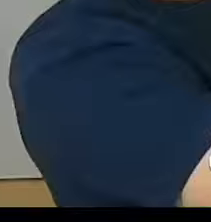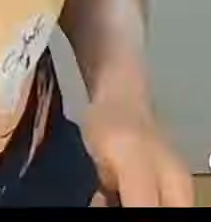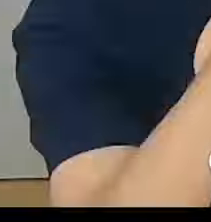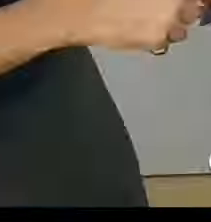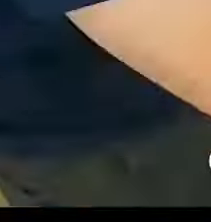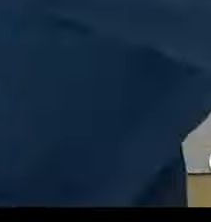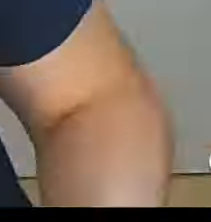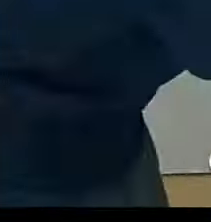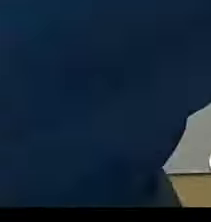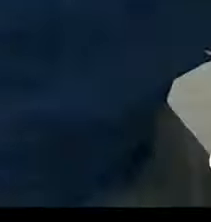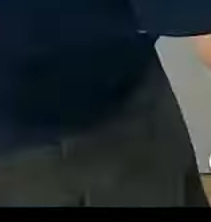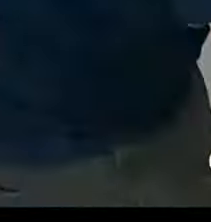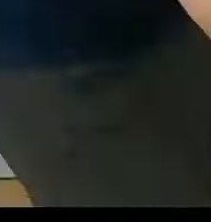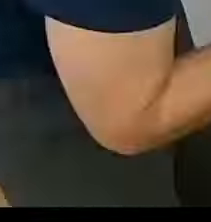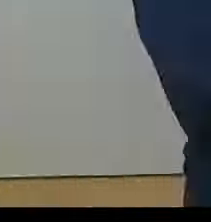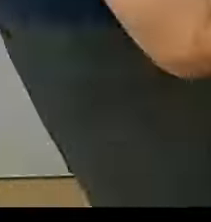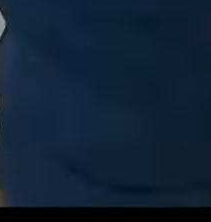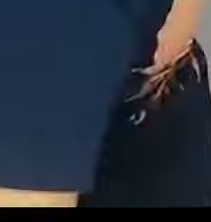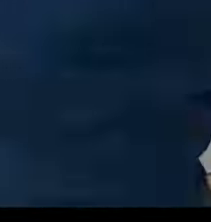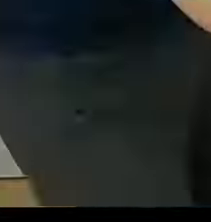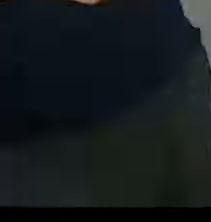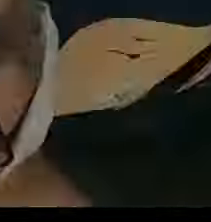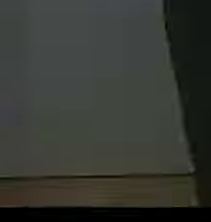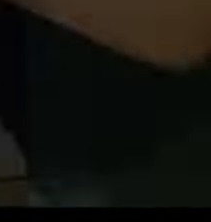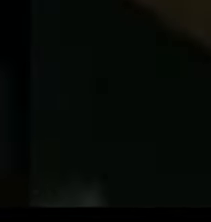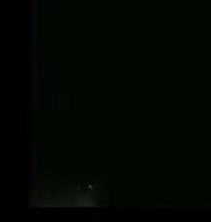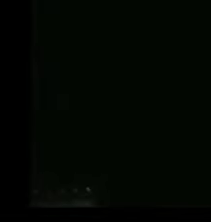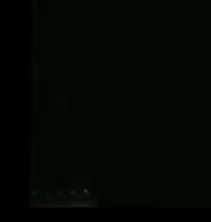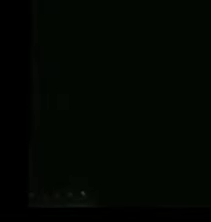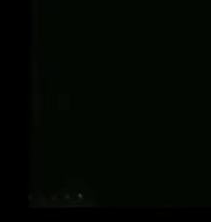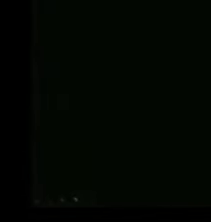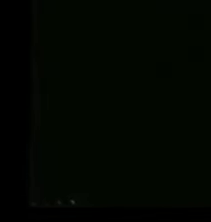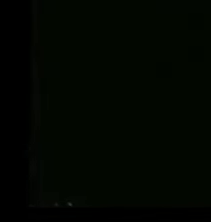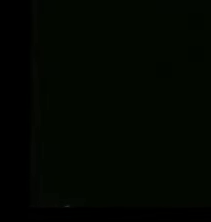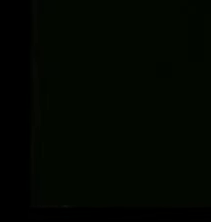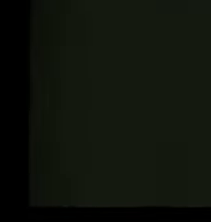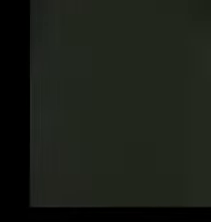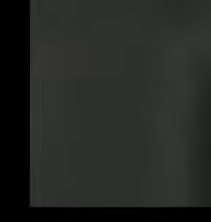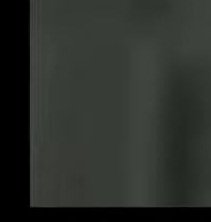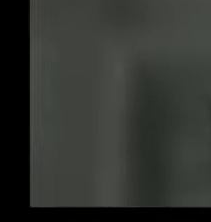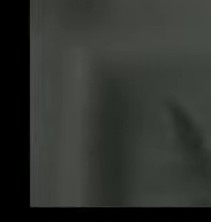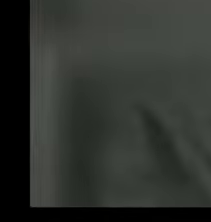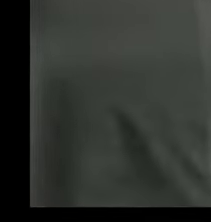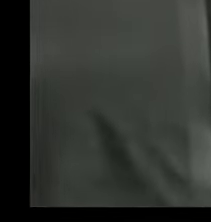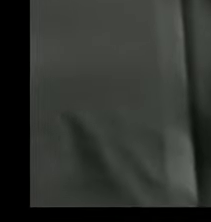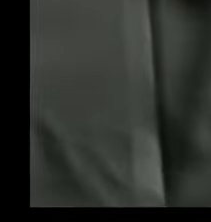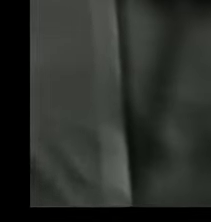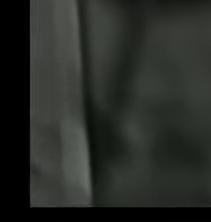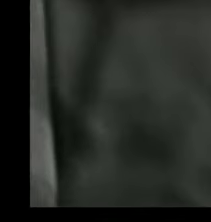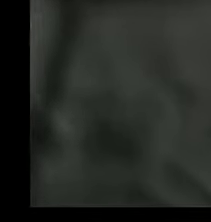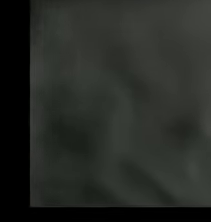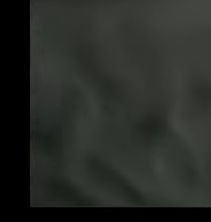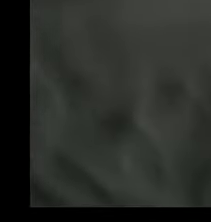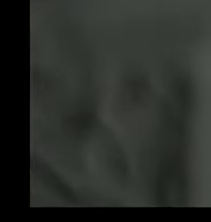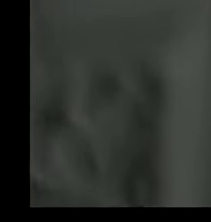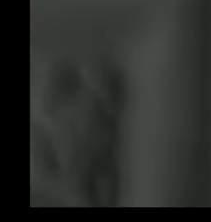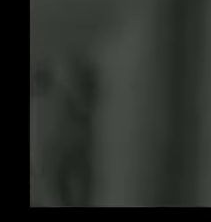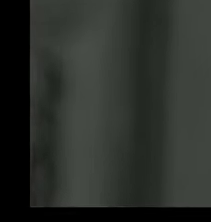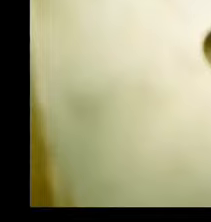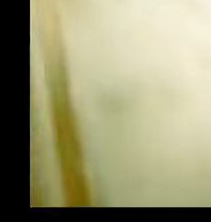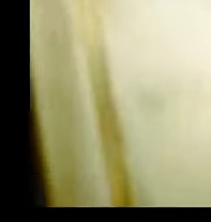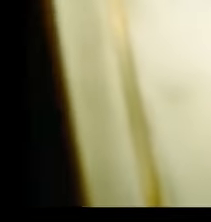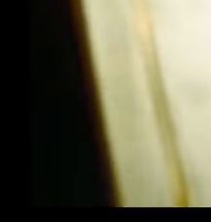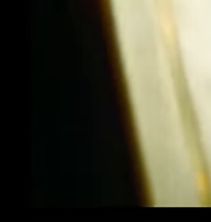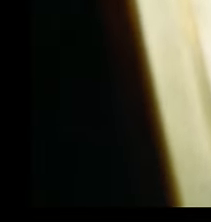carefully chosen blank eternity and forced to be put in one of our understaffed, poorly equipped madhouses, reformatories,